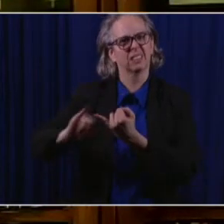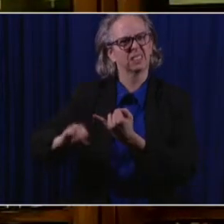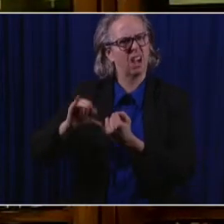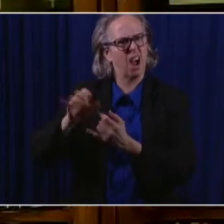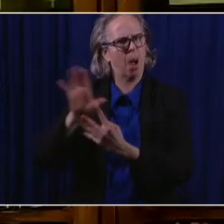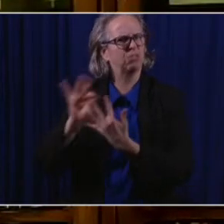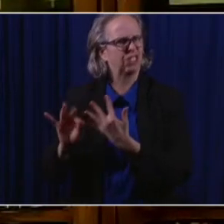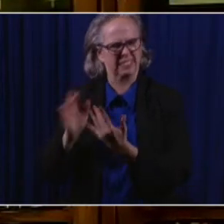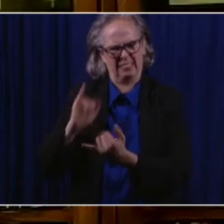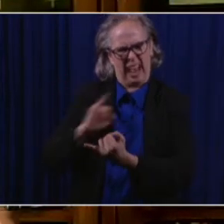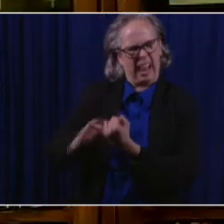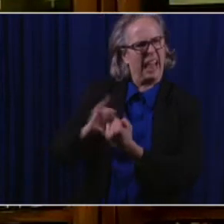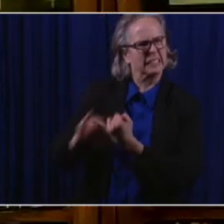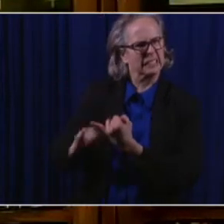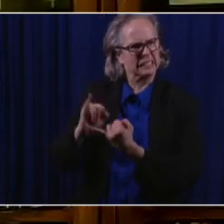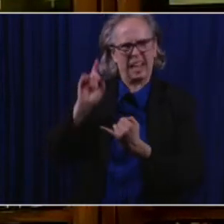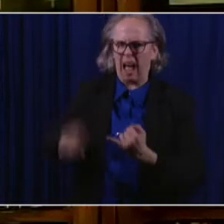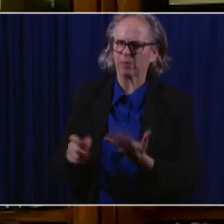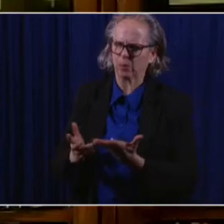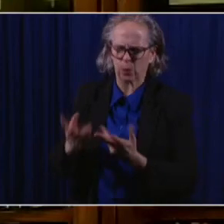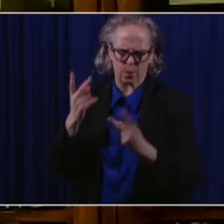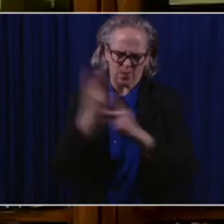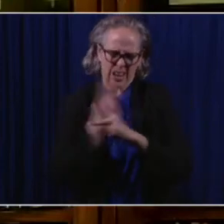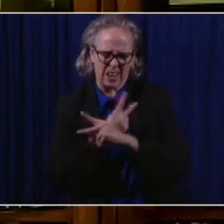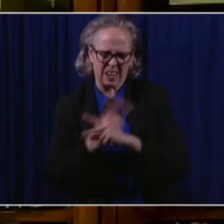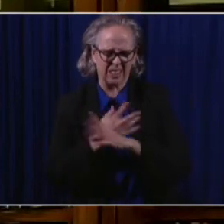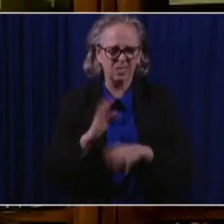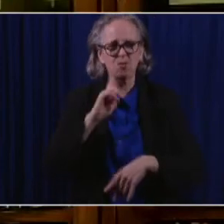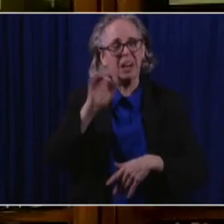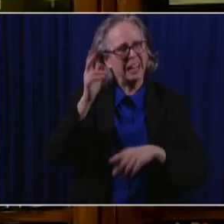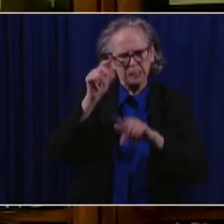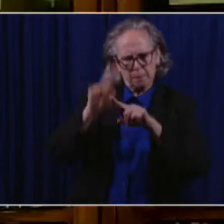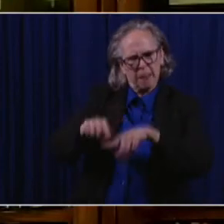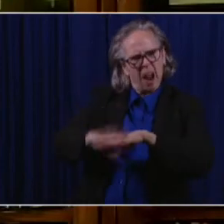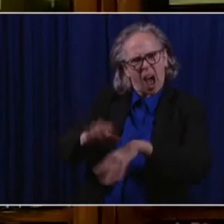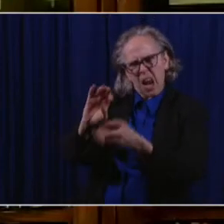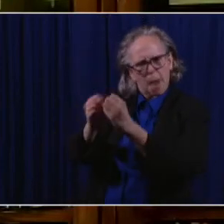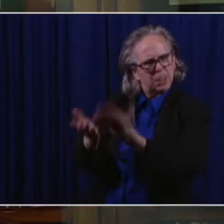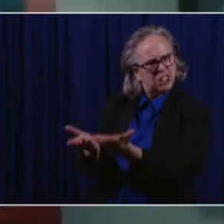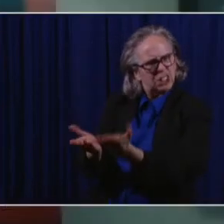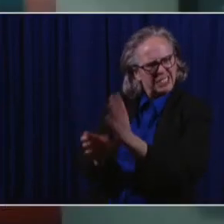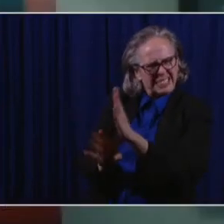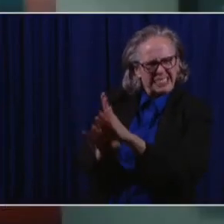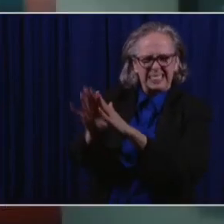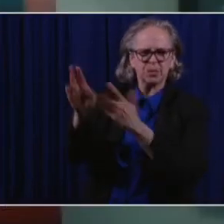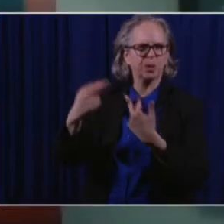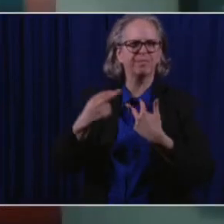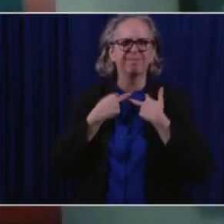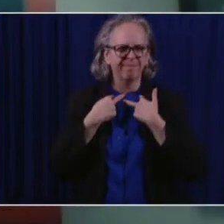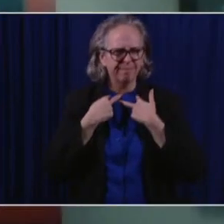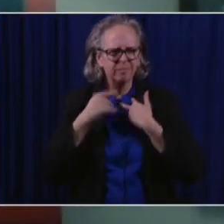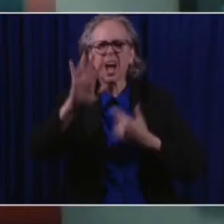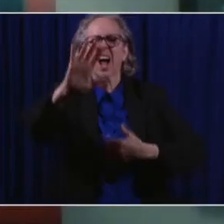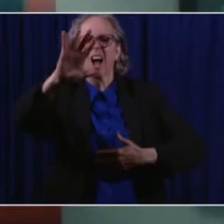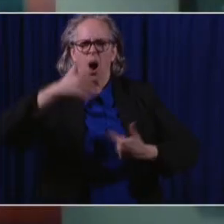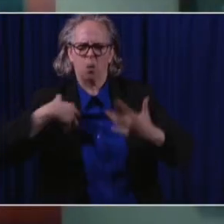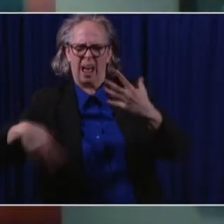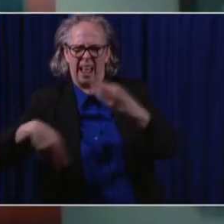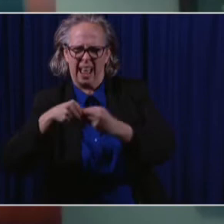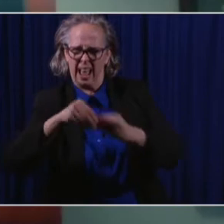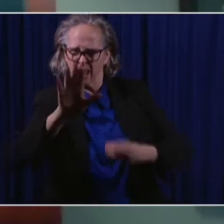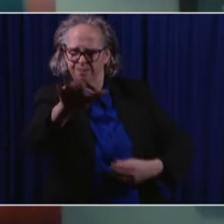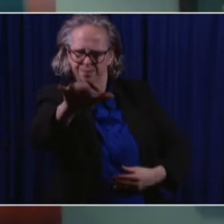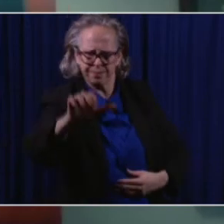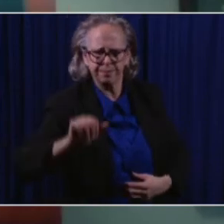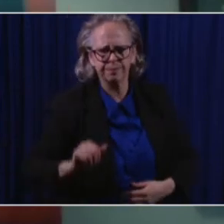help with our staffing needs if this continues to just go up unabated over the next month. And similar to what Andy was just describing, we